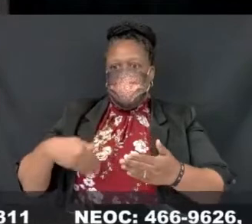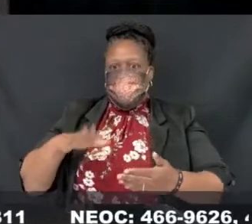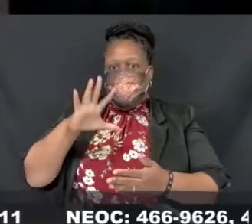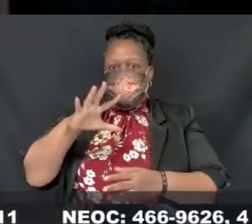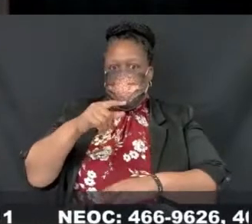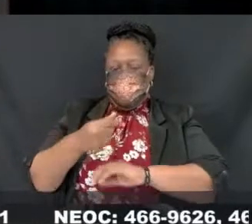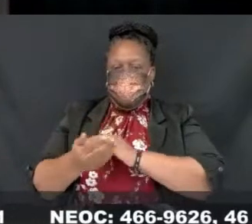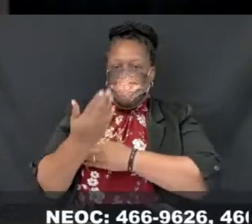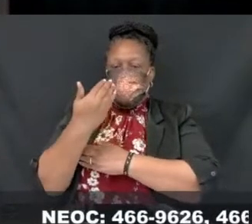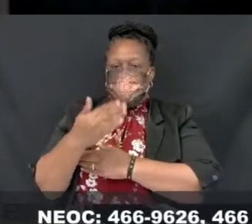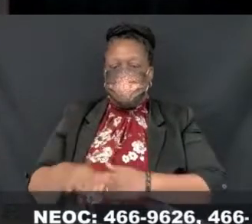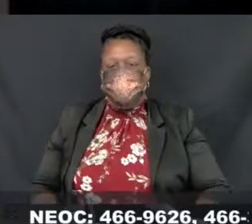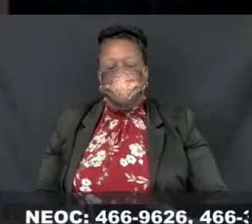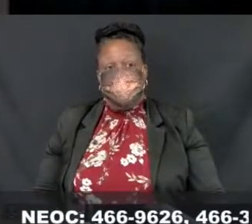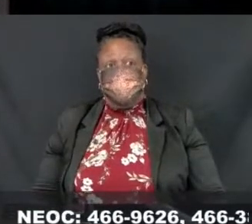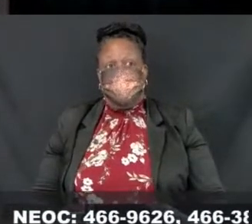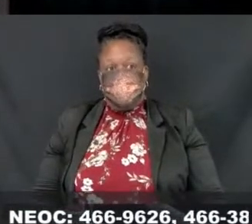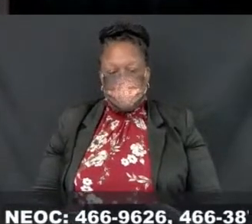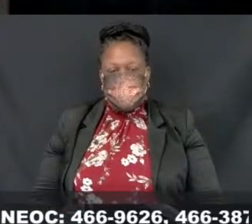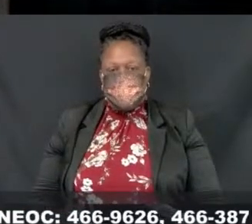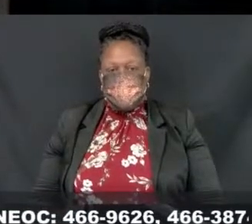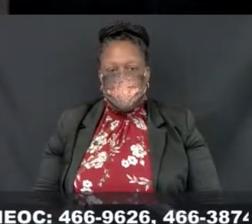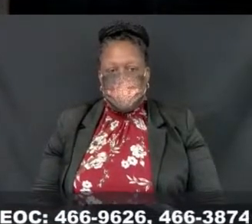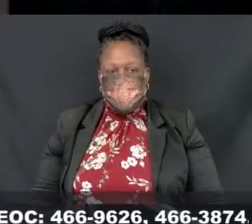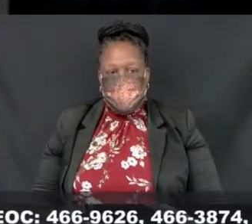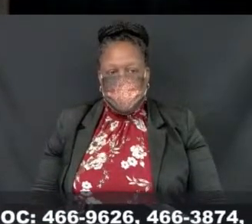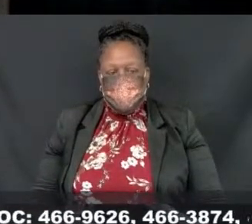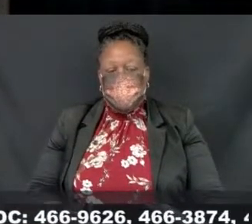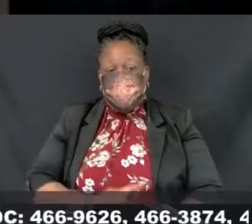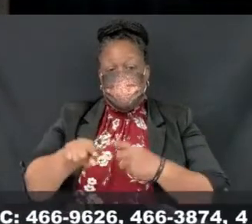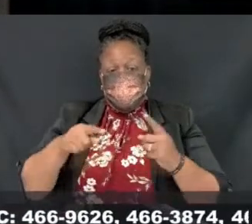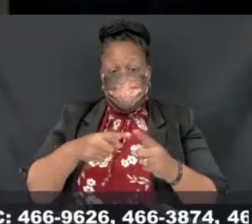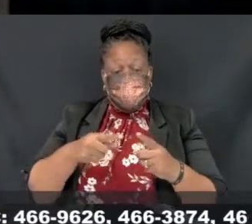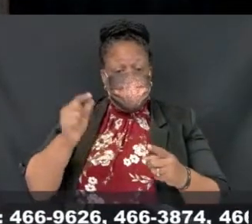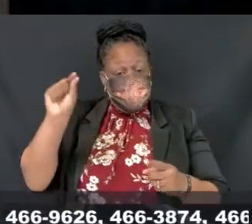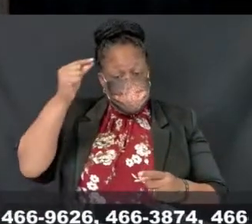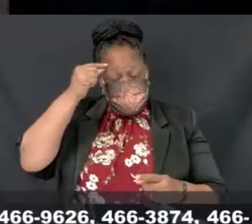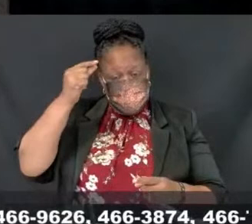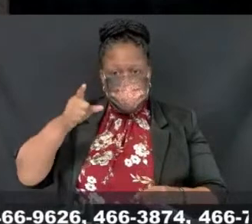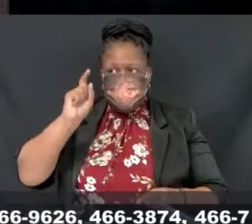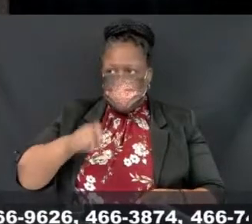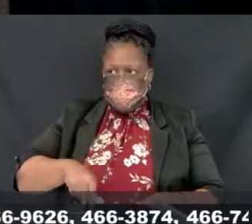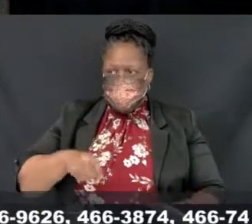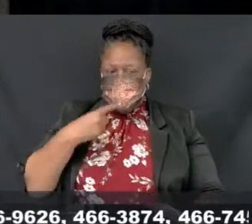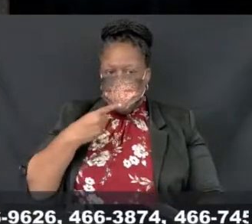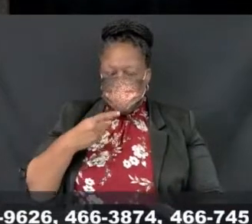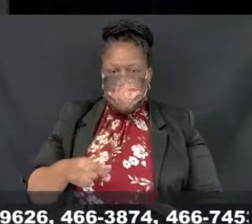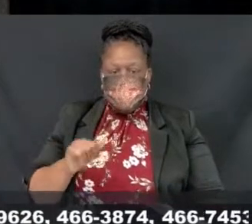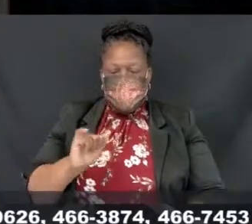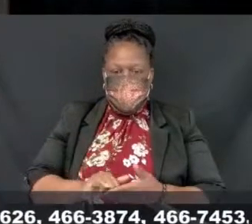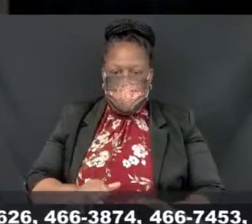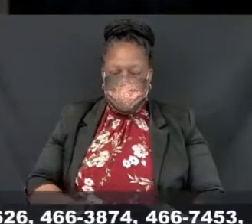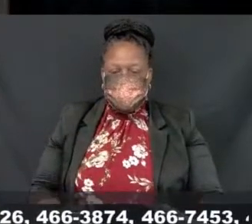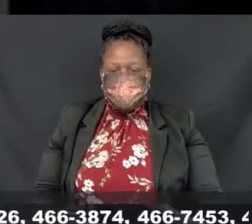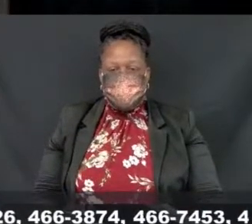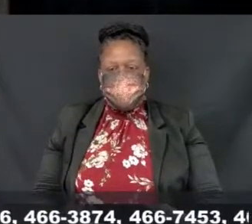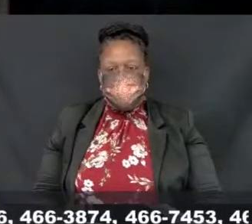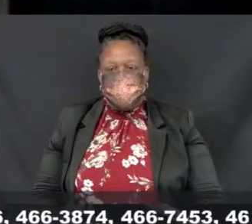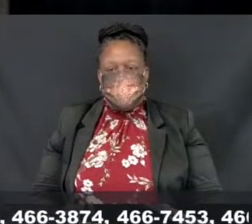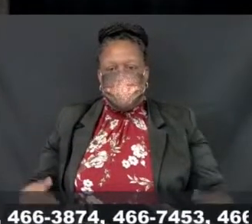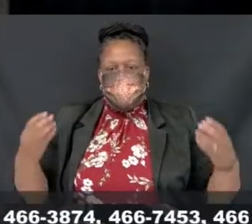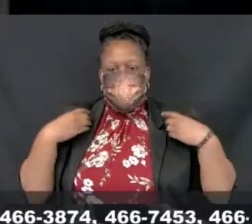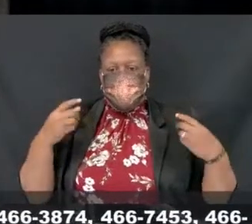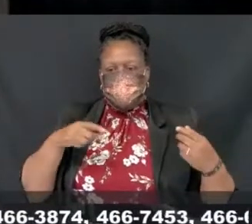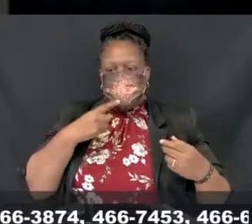especially when government has to be doing that, especially a democratic society, because sometimes some